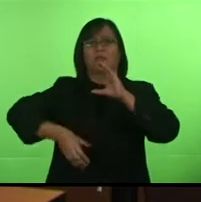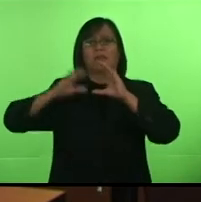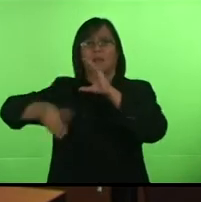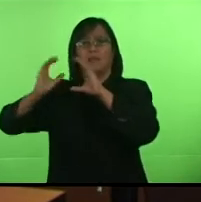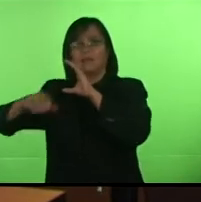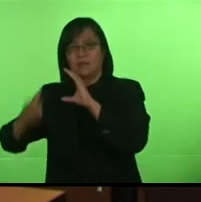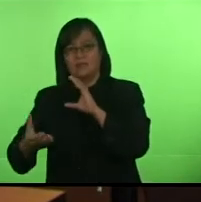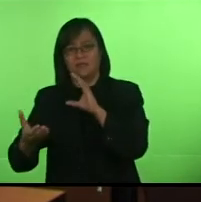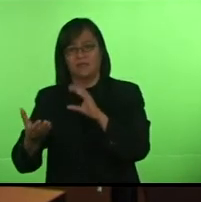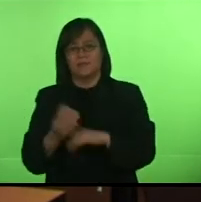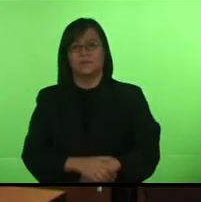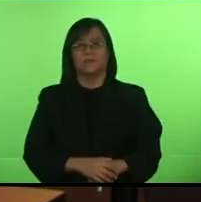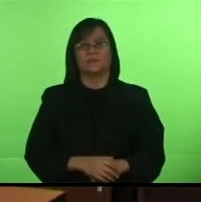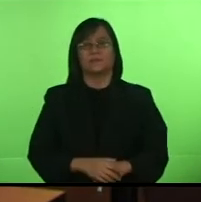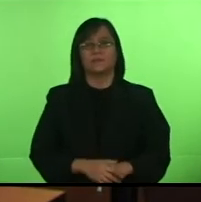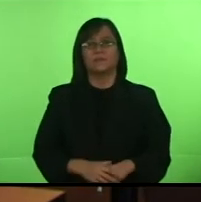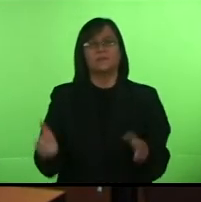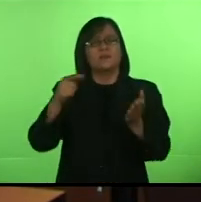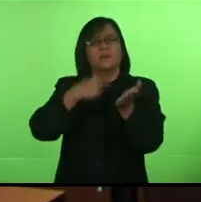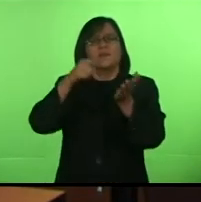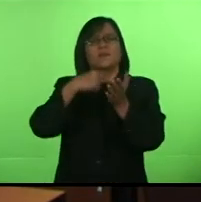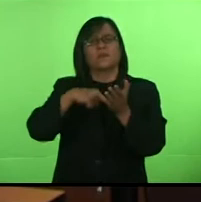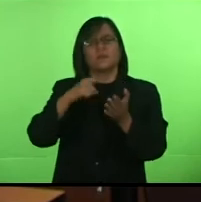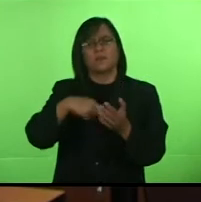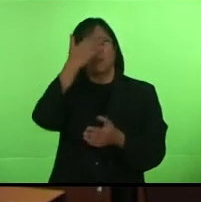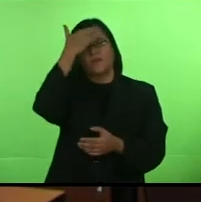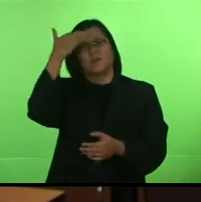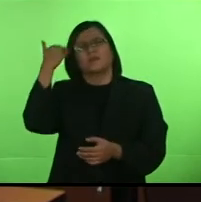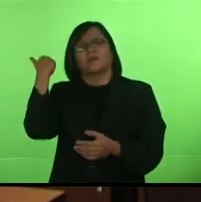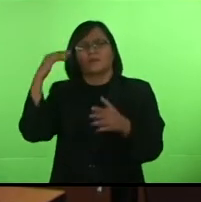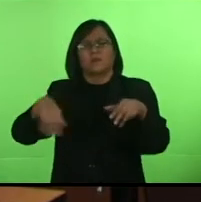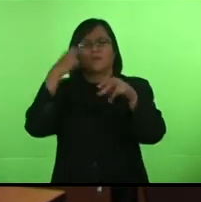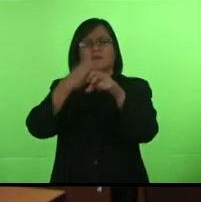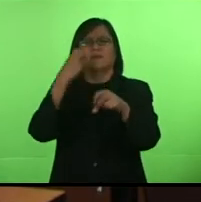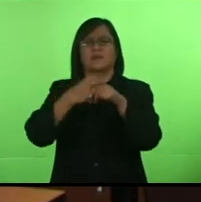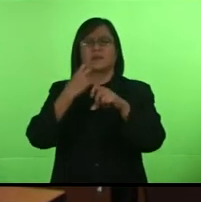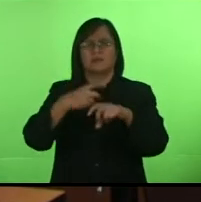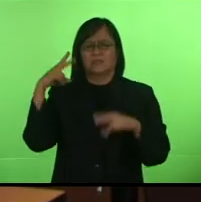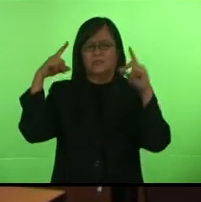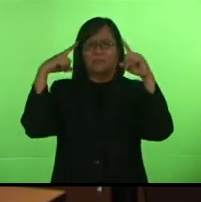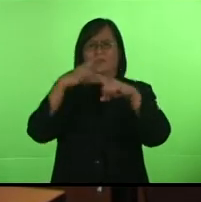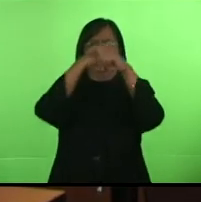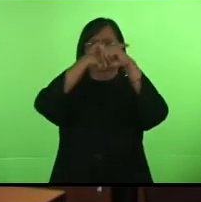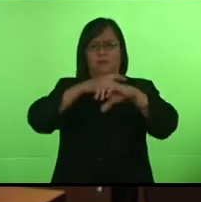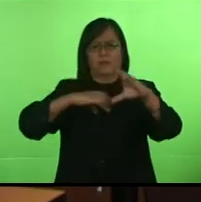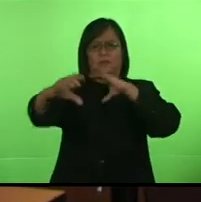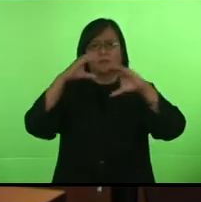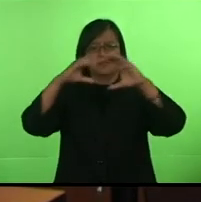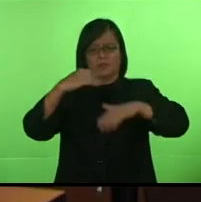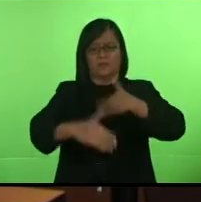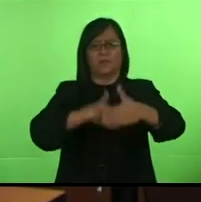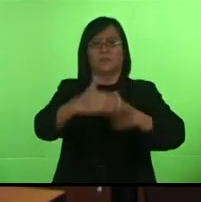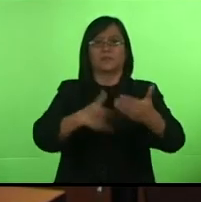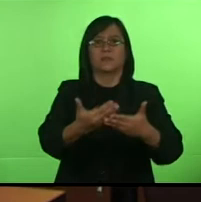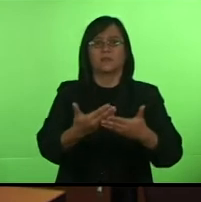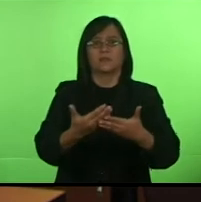called miscommunication. Okay? And sometimes we forget how complex this communication process actually